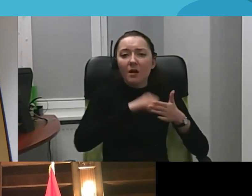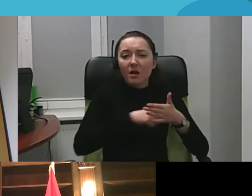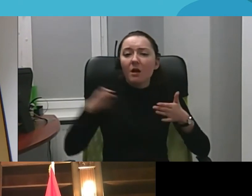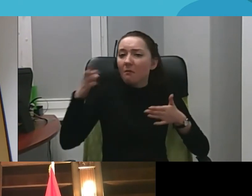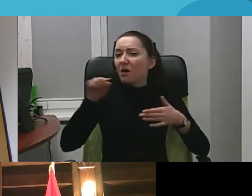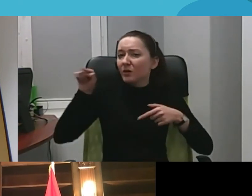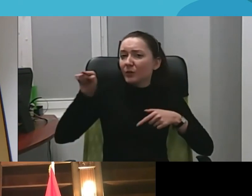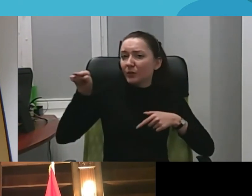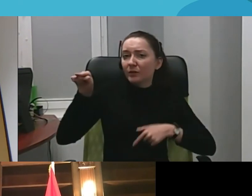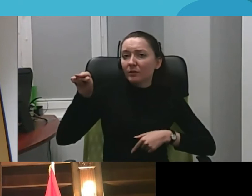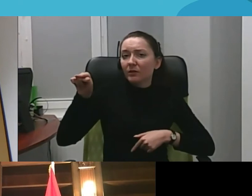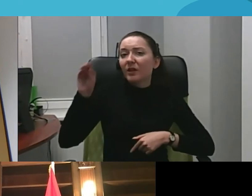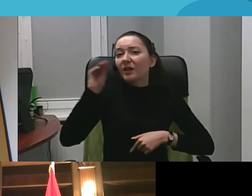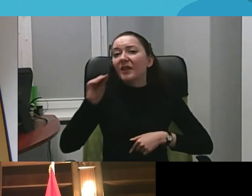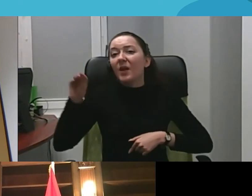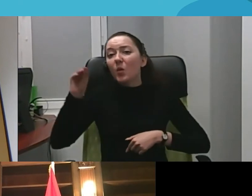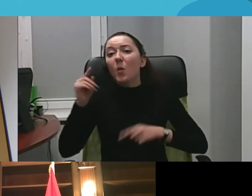geographically it should be there? So